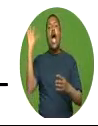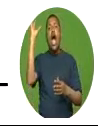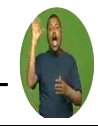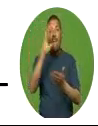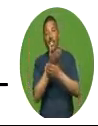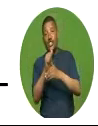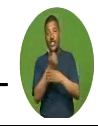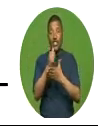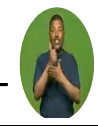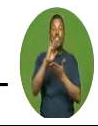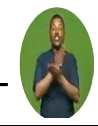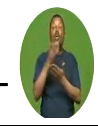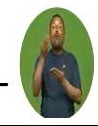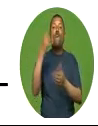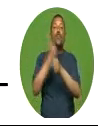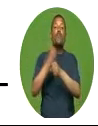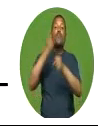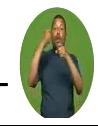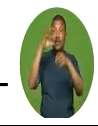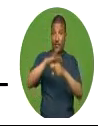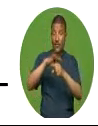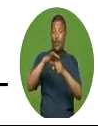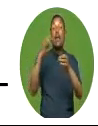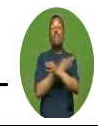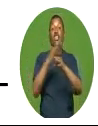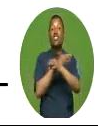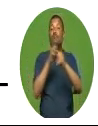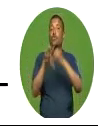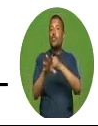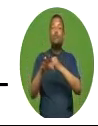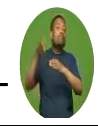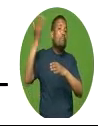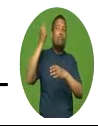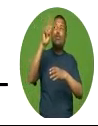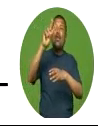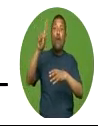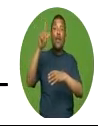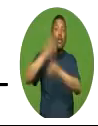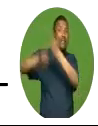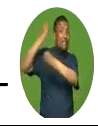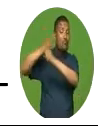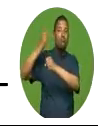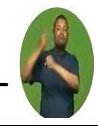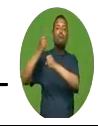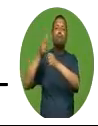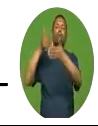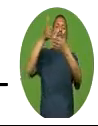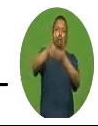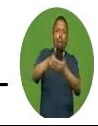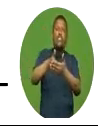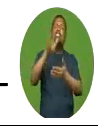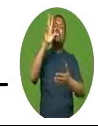average share of employment in the manufacturing sector over the past 21 years was nearly